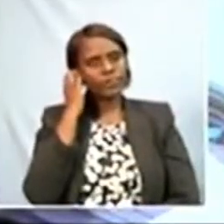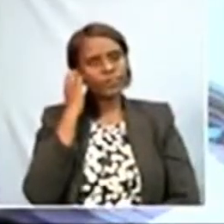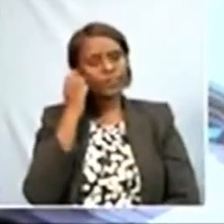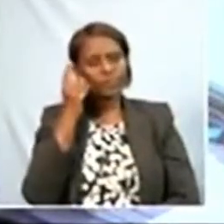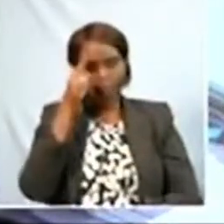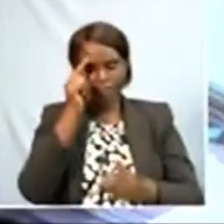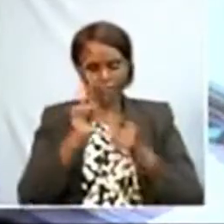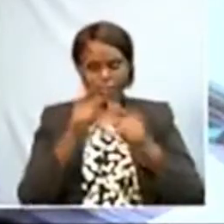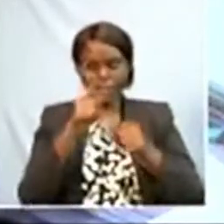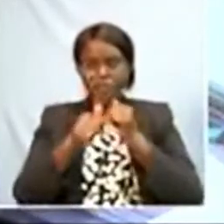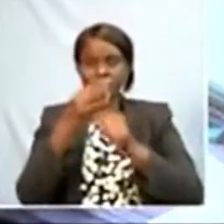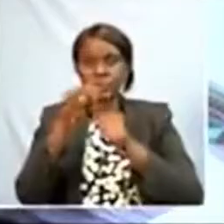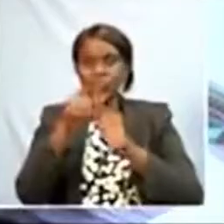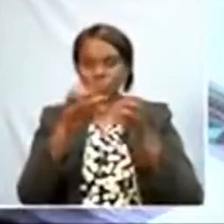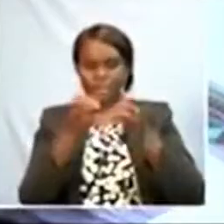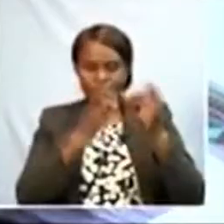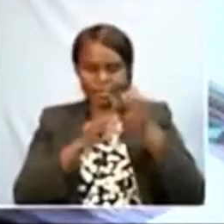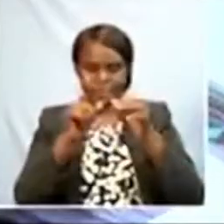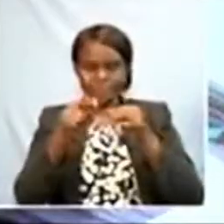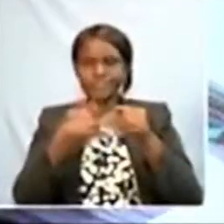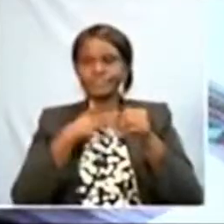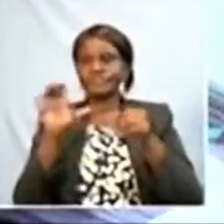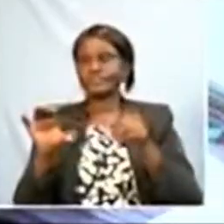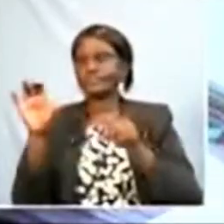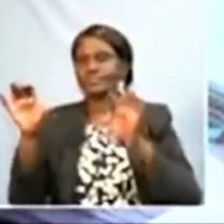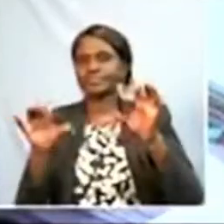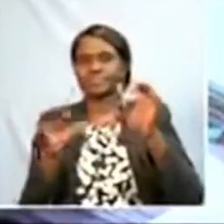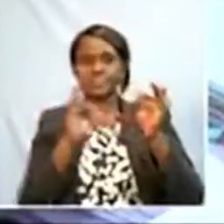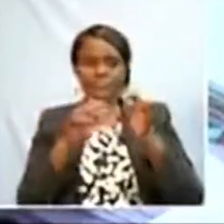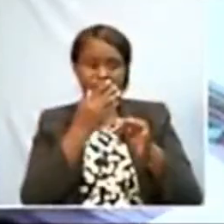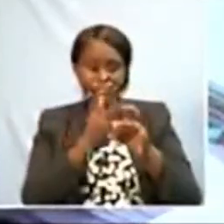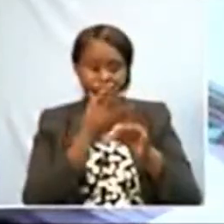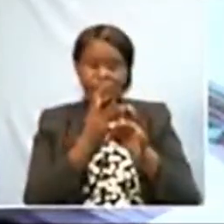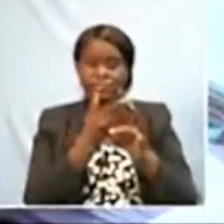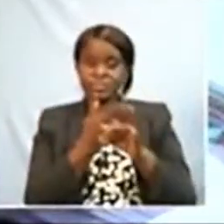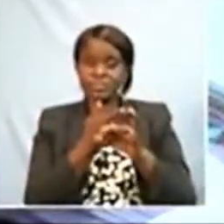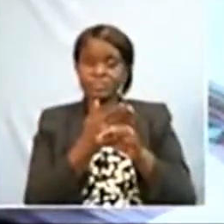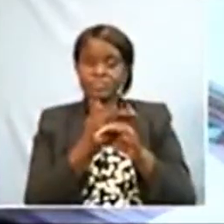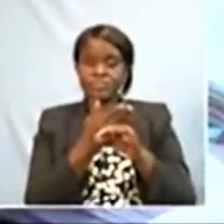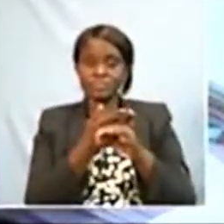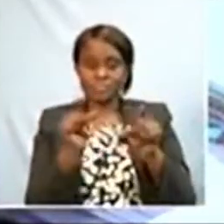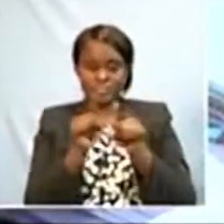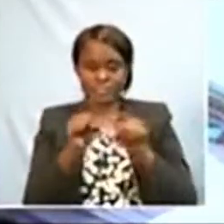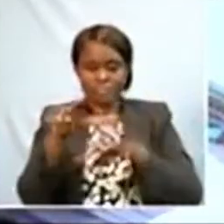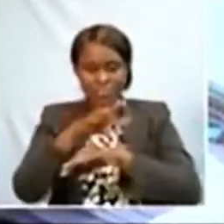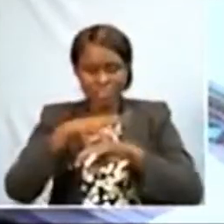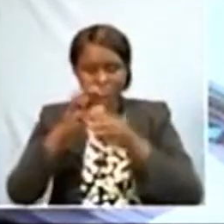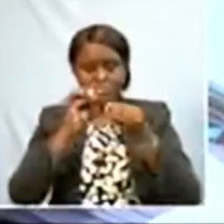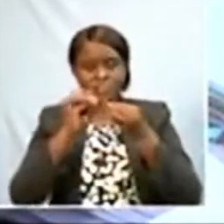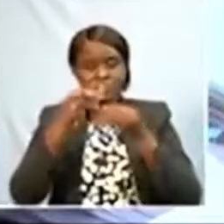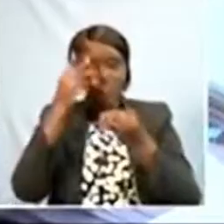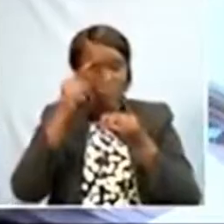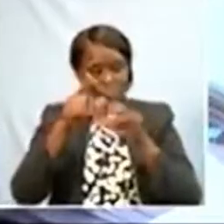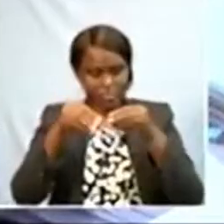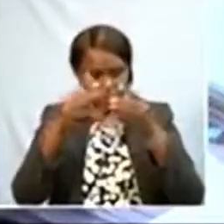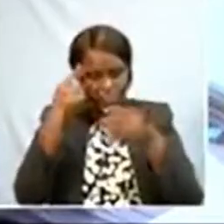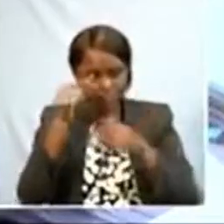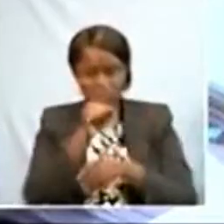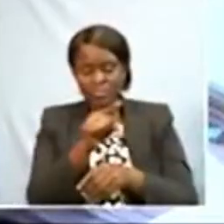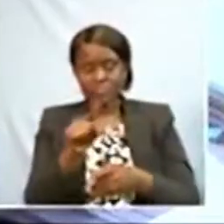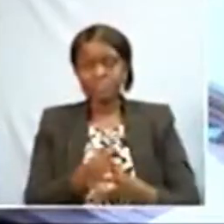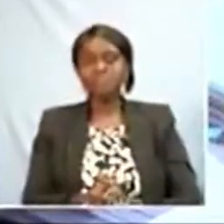But because you want to justify, you had to vary desks. If these were excess, why did you provide for